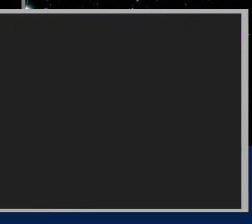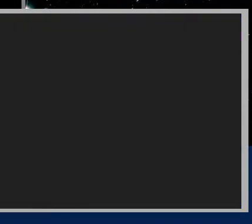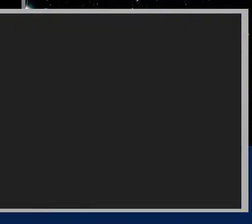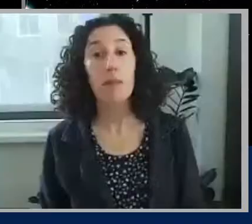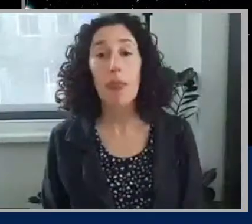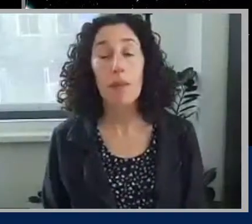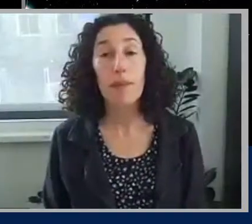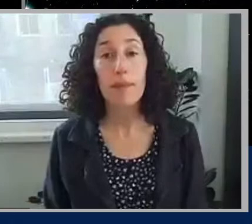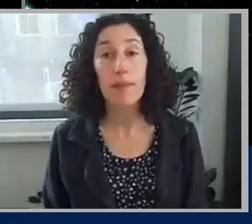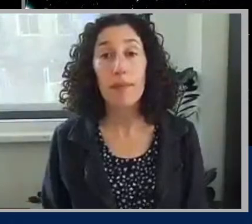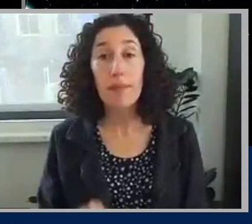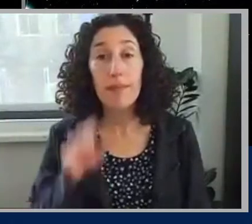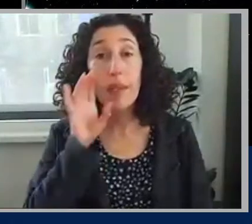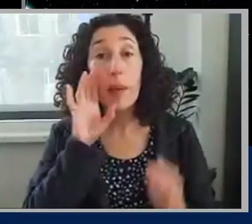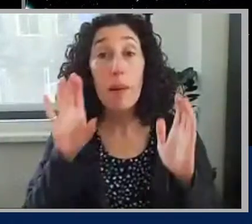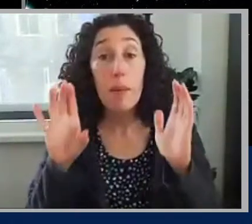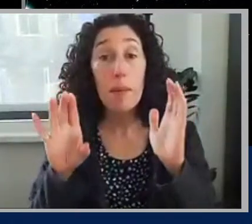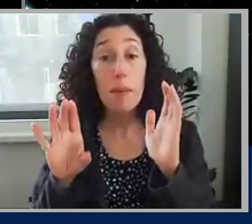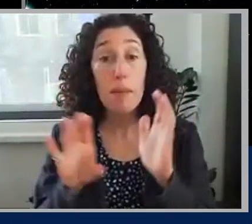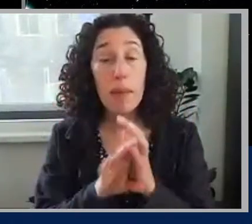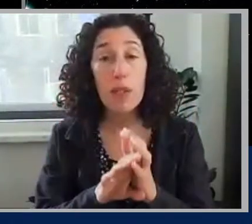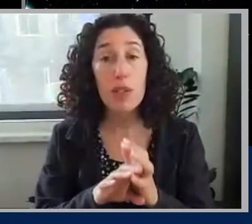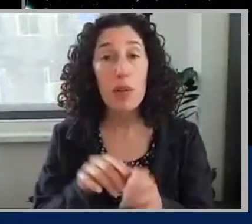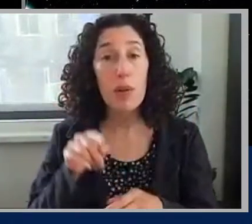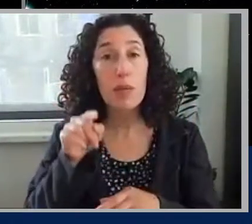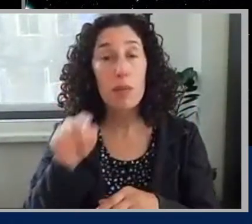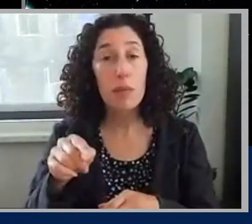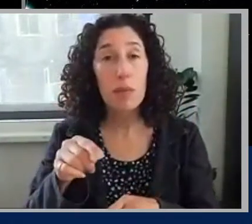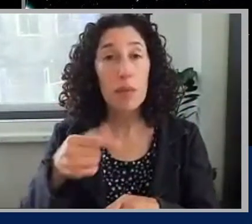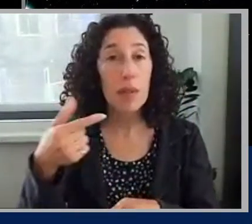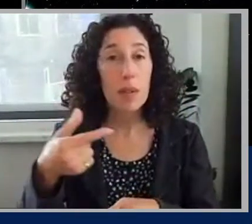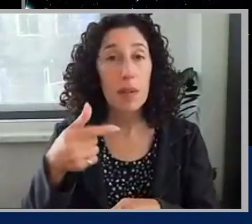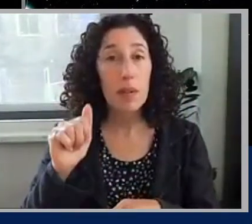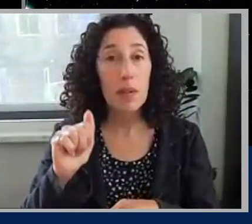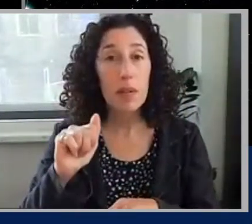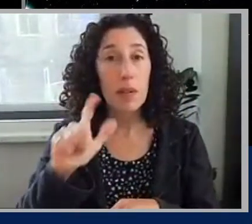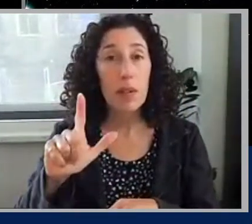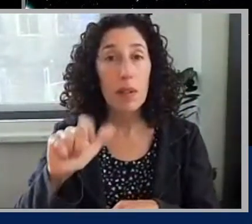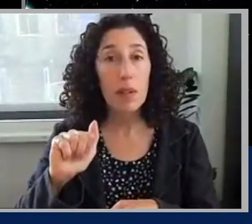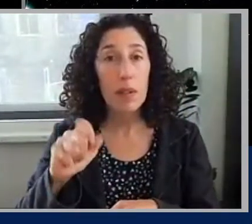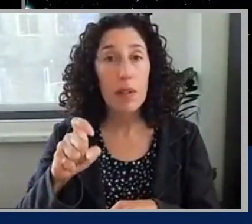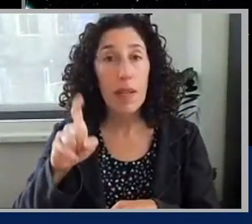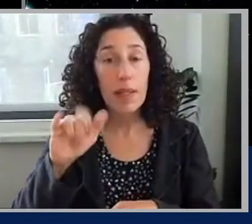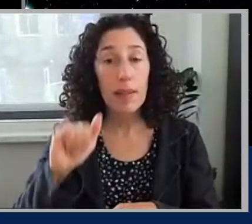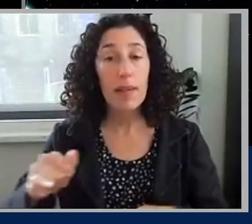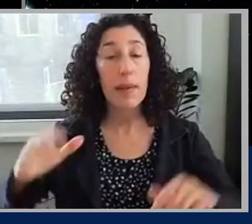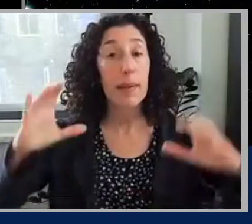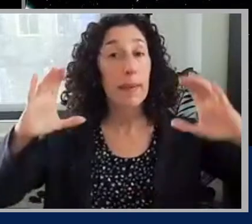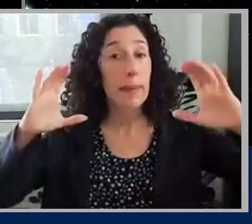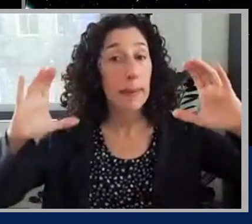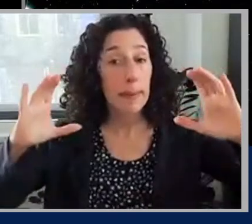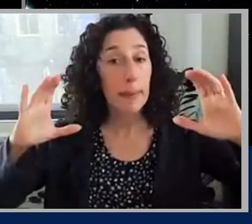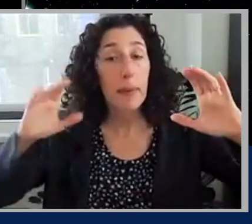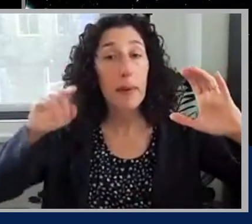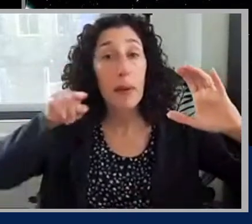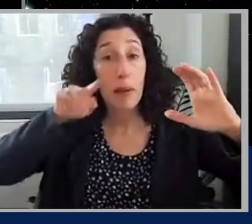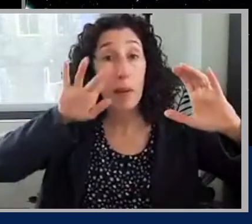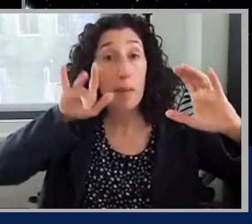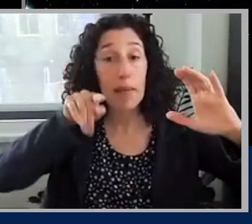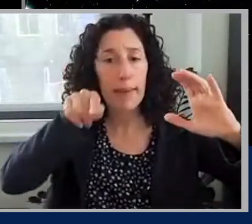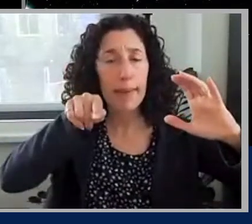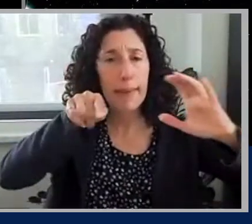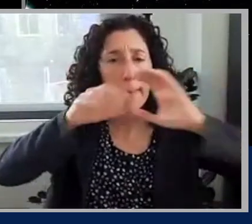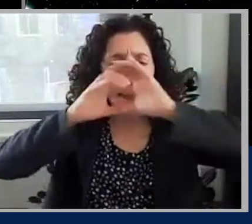massive, supermassive black hole at the core, and it is burping out into the hot